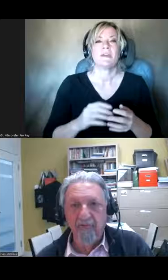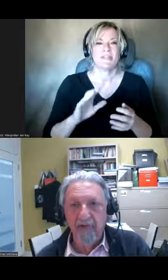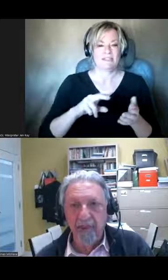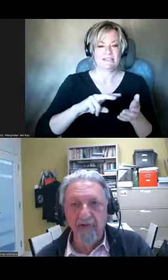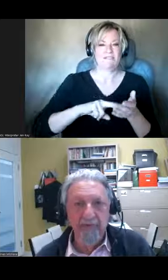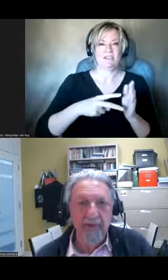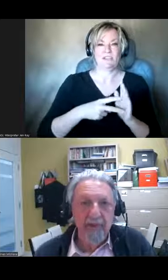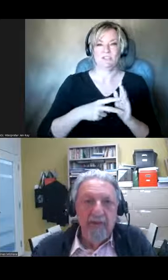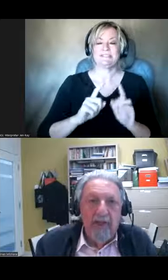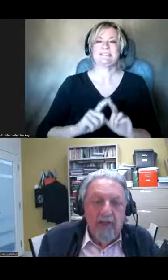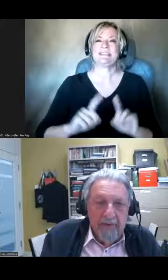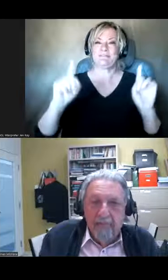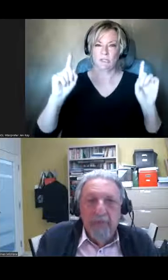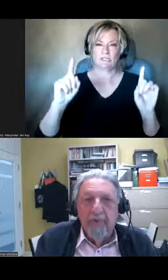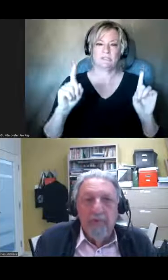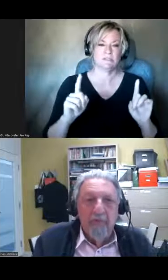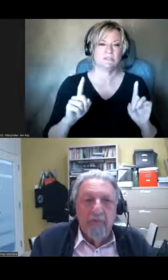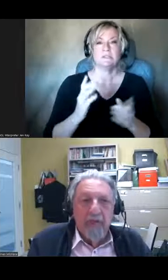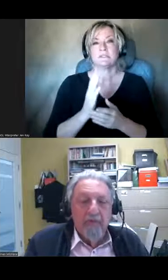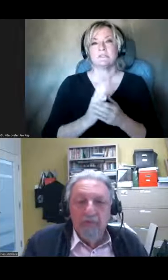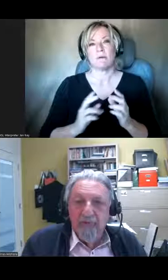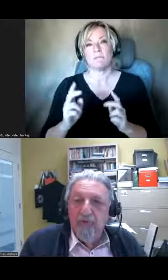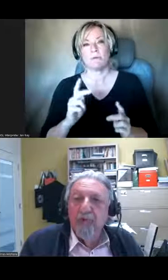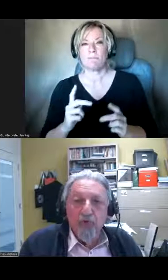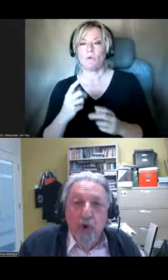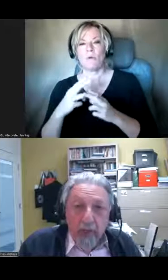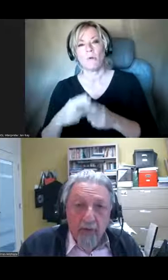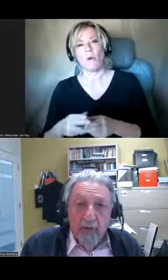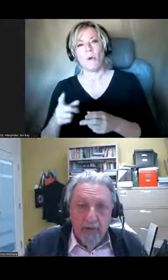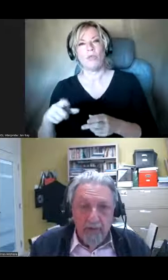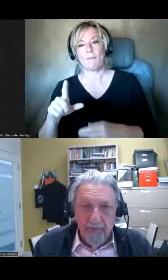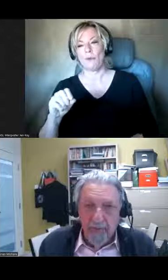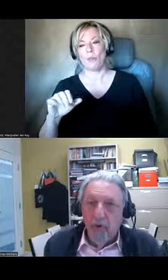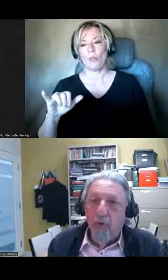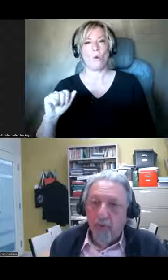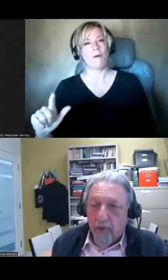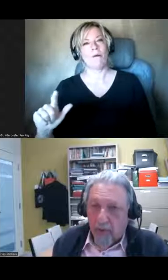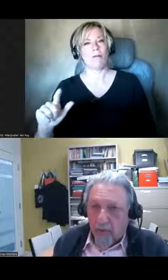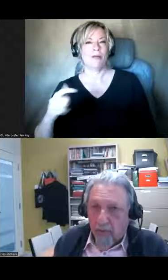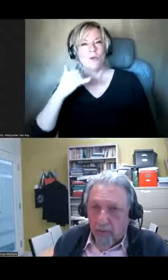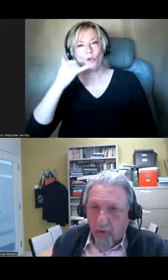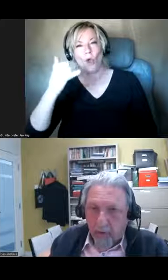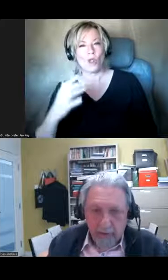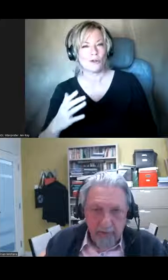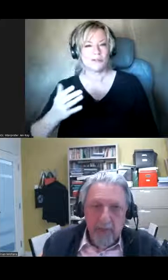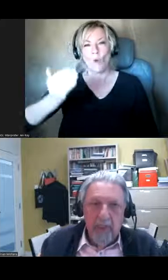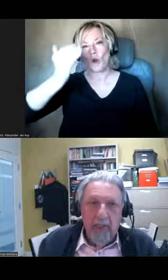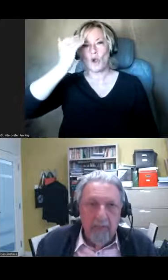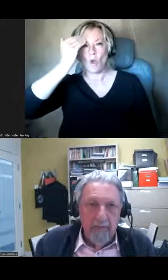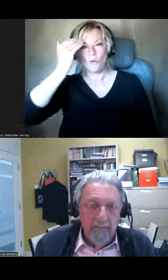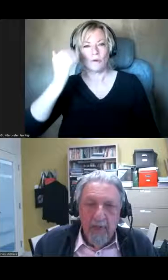definitions are very different. Some people like to refer to them as loyal callers or known